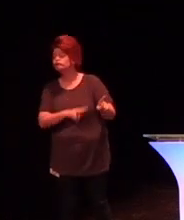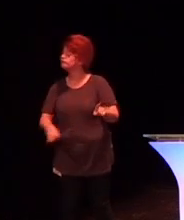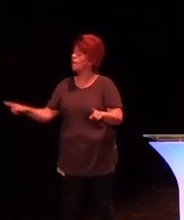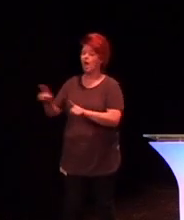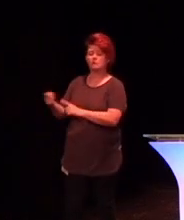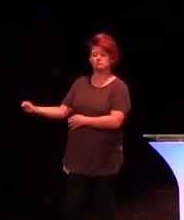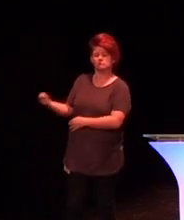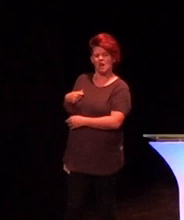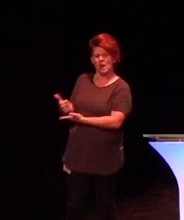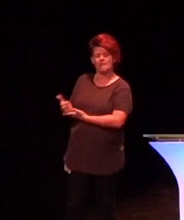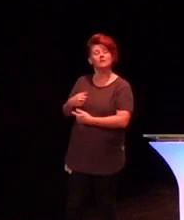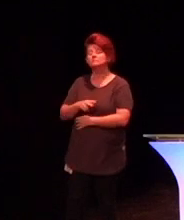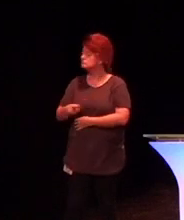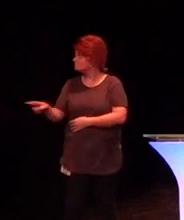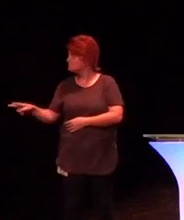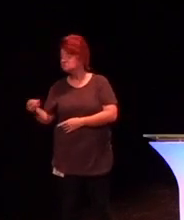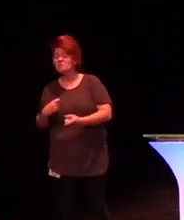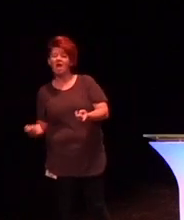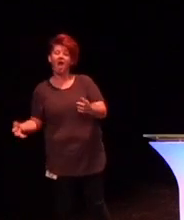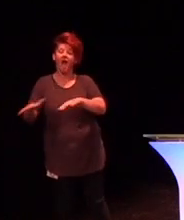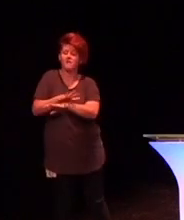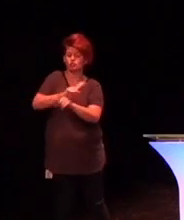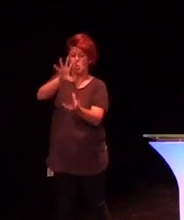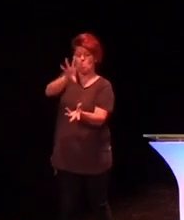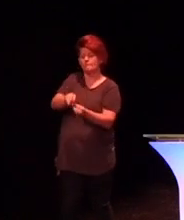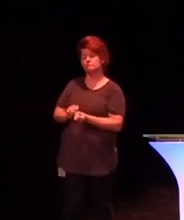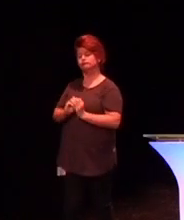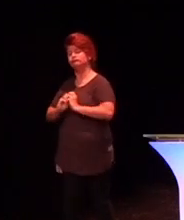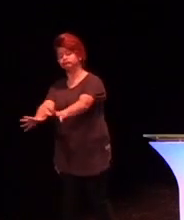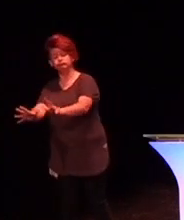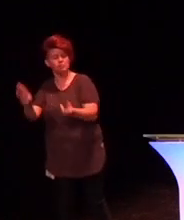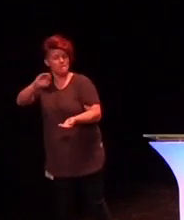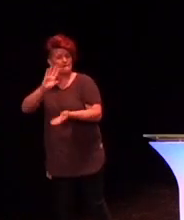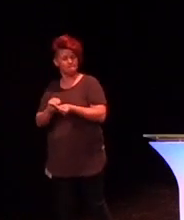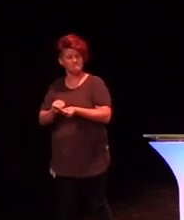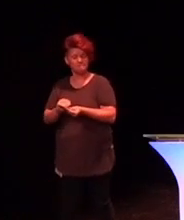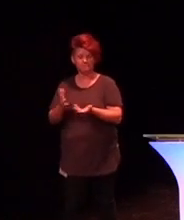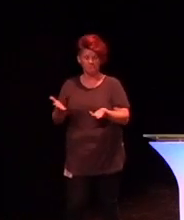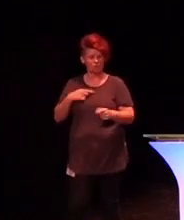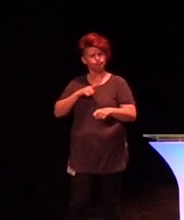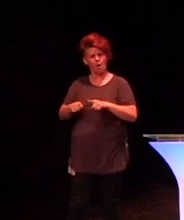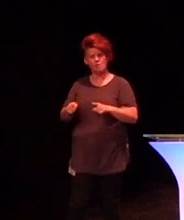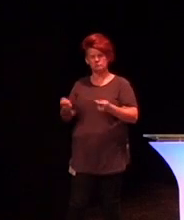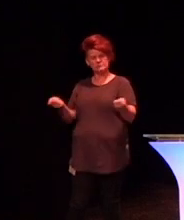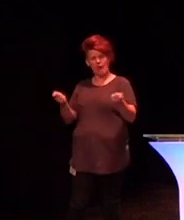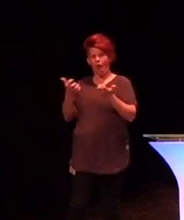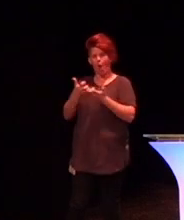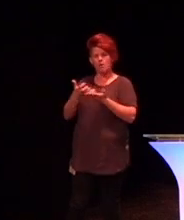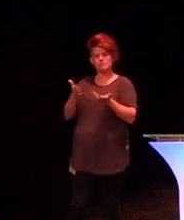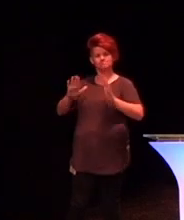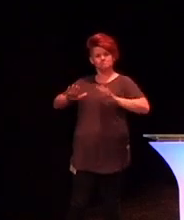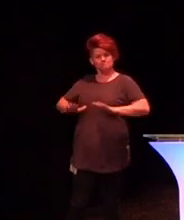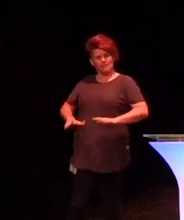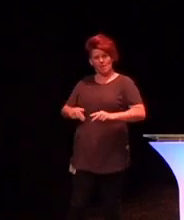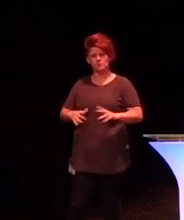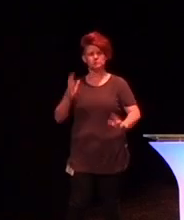also thinking about the language so they're delivered at the same time and things like that, and using cues. And yes, so doing summaries